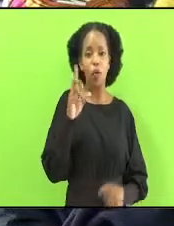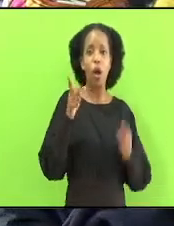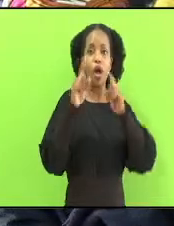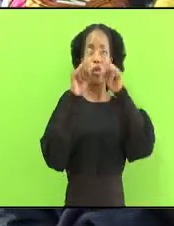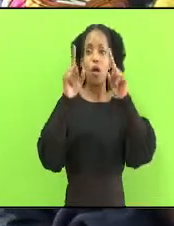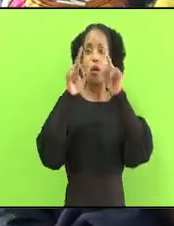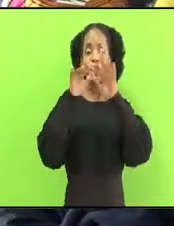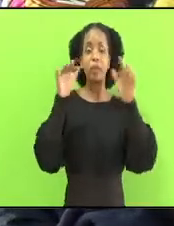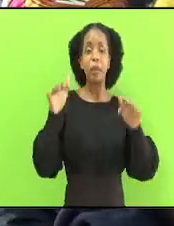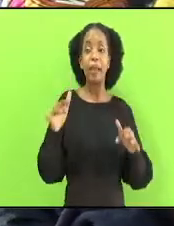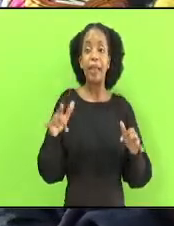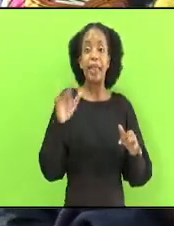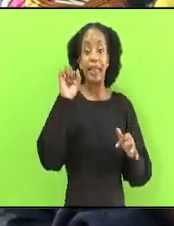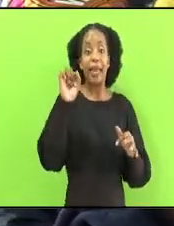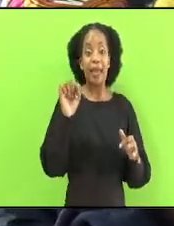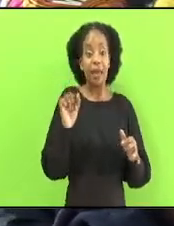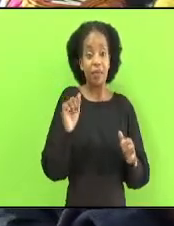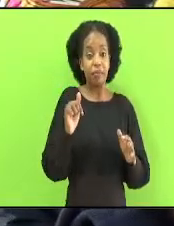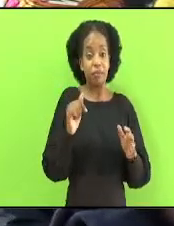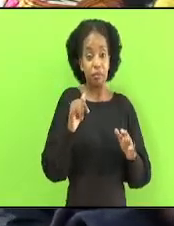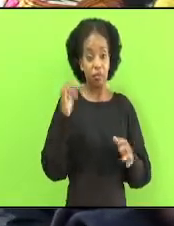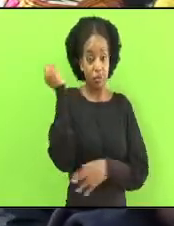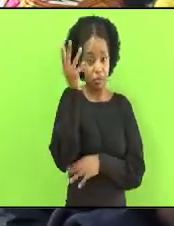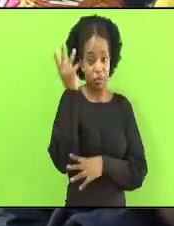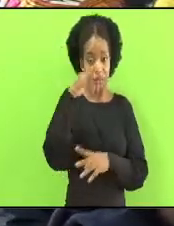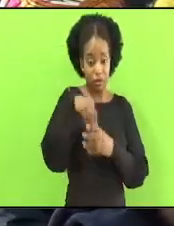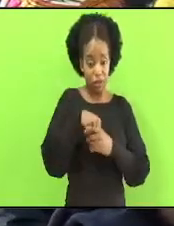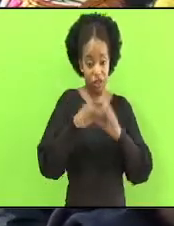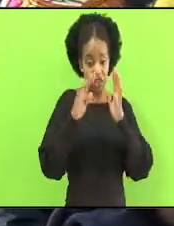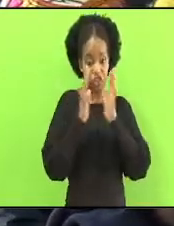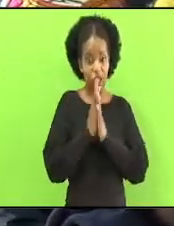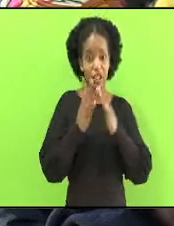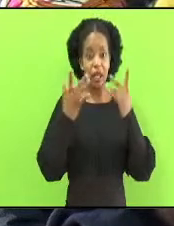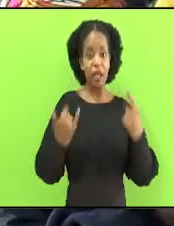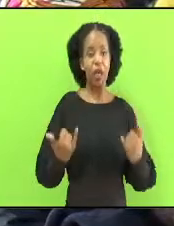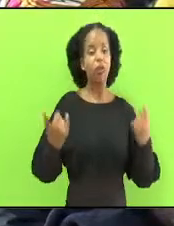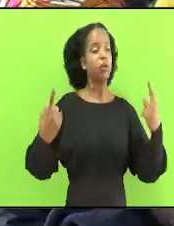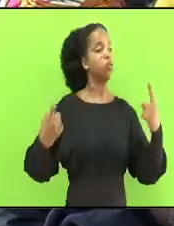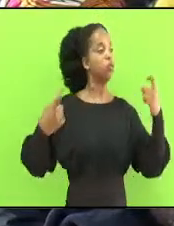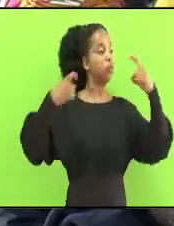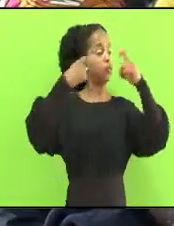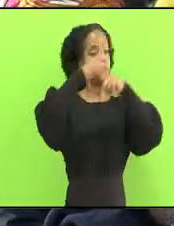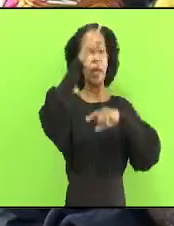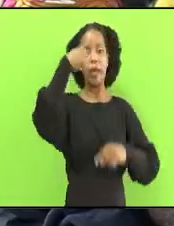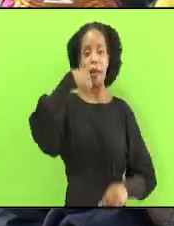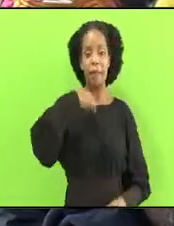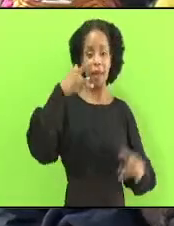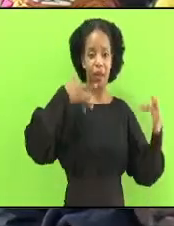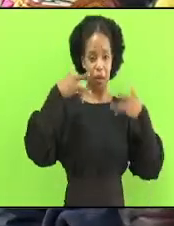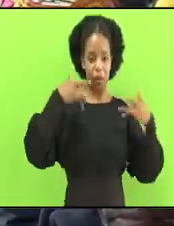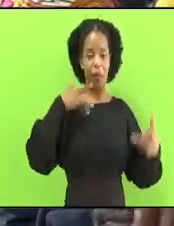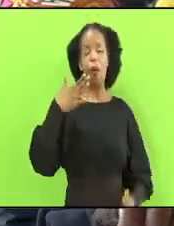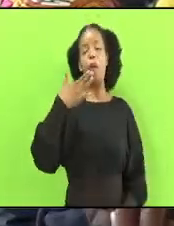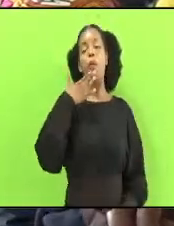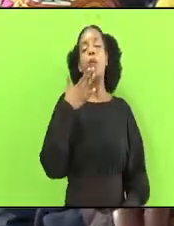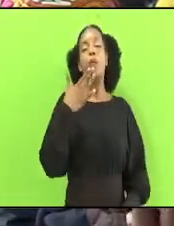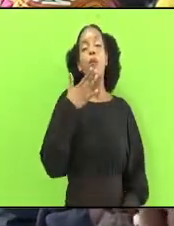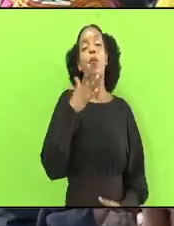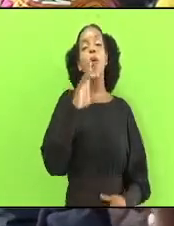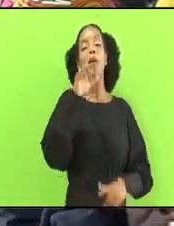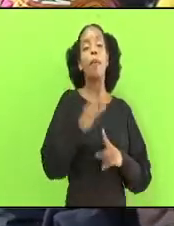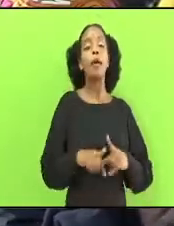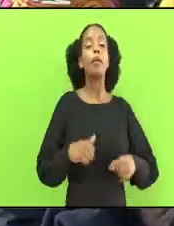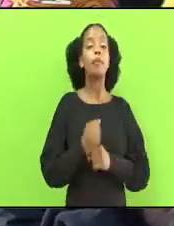their regulations ya climate change. But my worry is, ke mang o making sure gore this climate change bill e